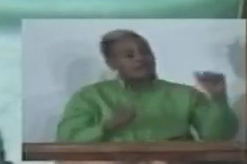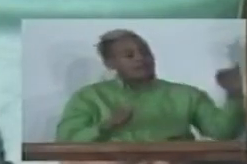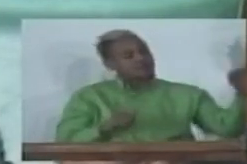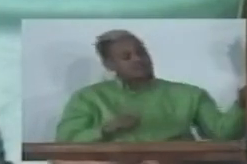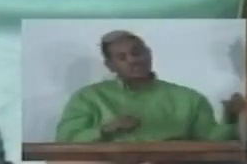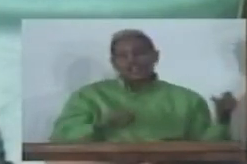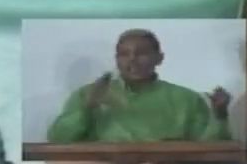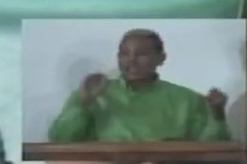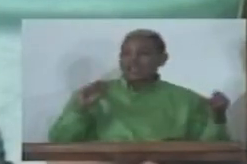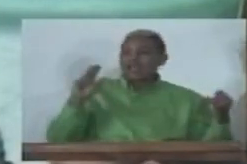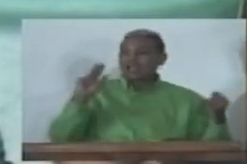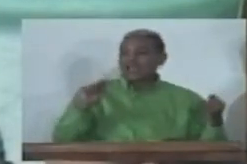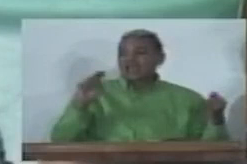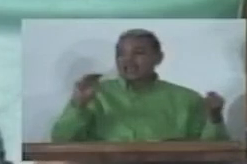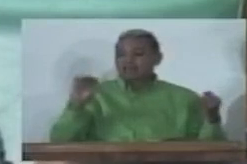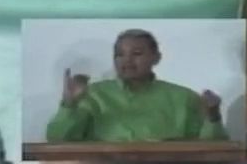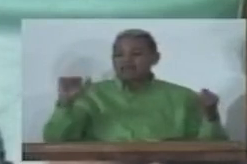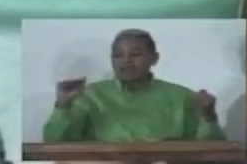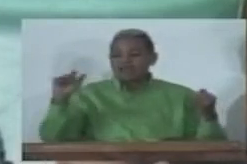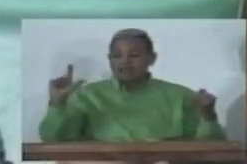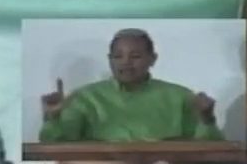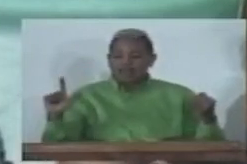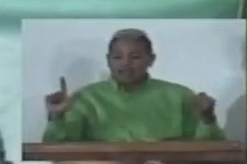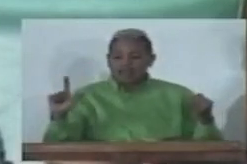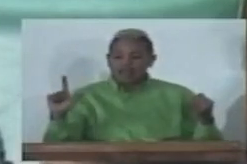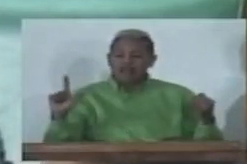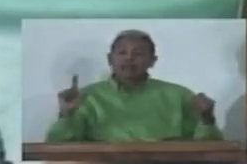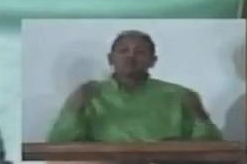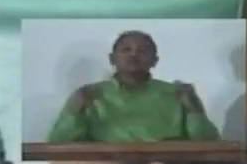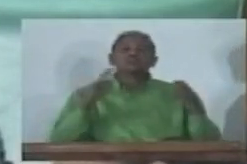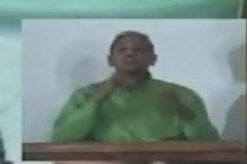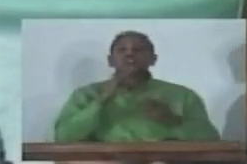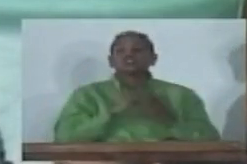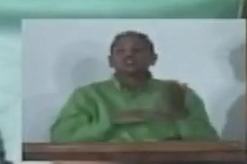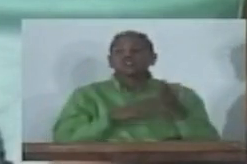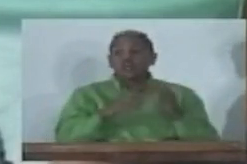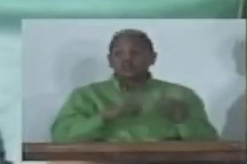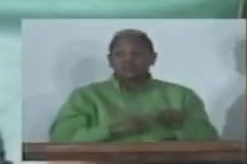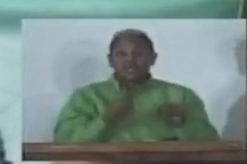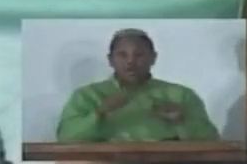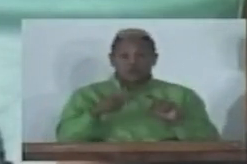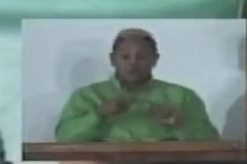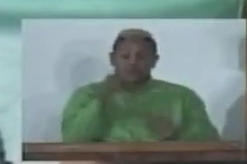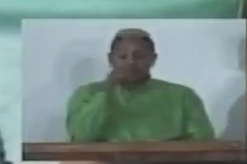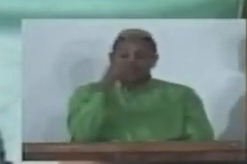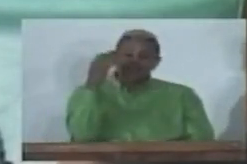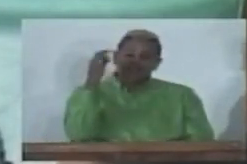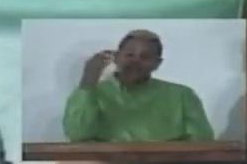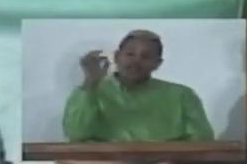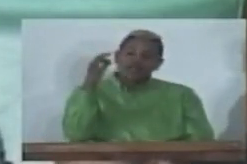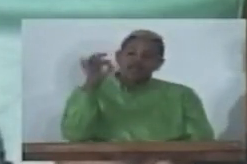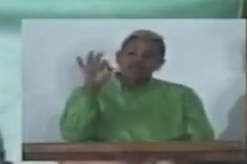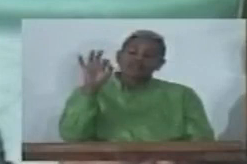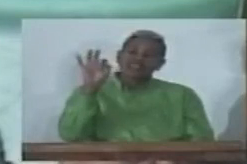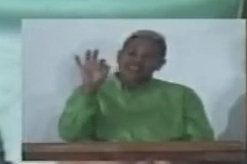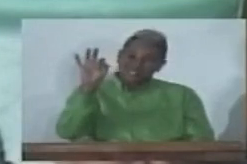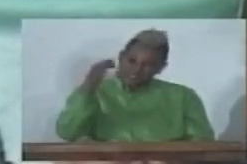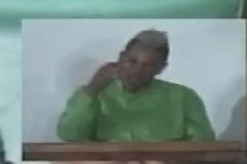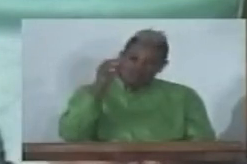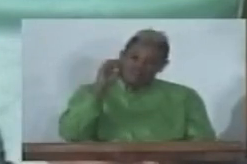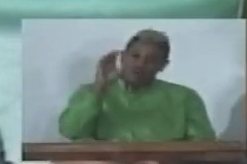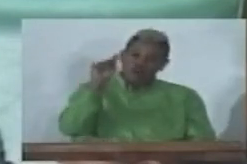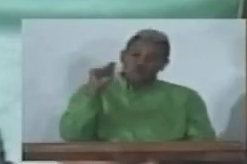and NMIAL, which is scheduled to take effect on the 9th day of October of this